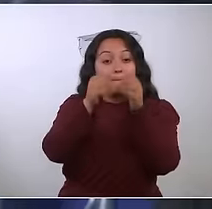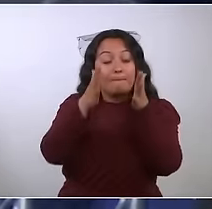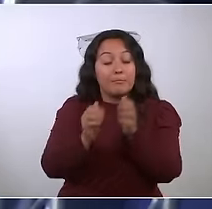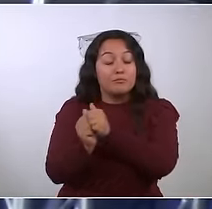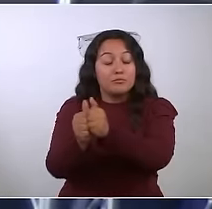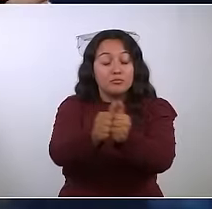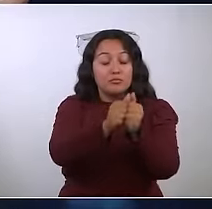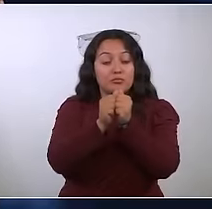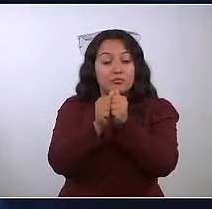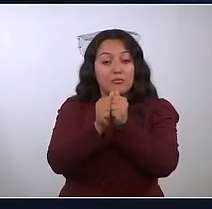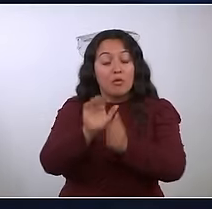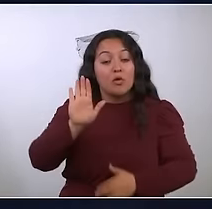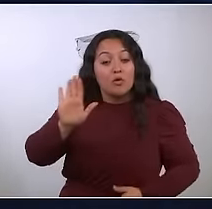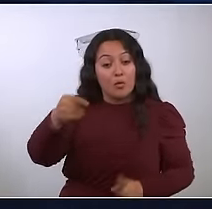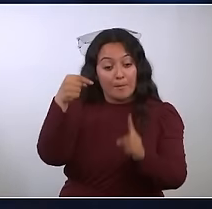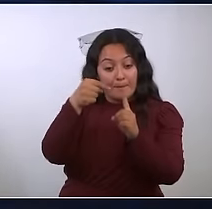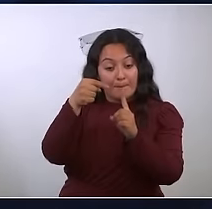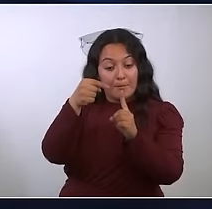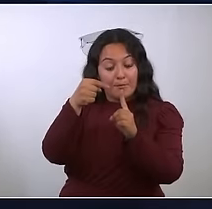misión será claro.